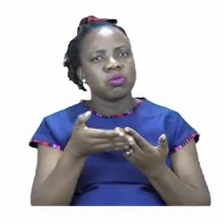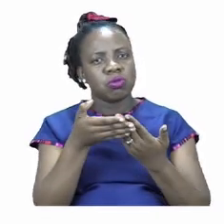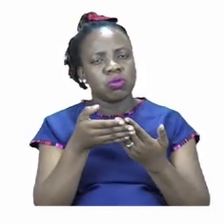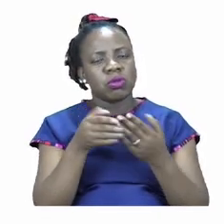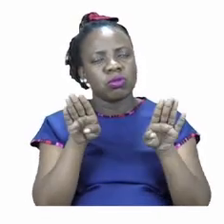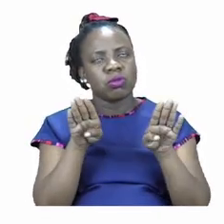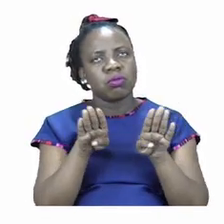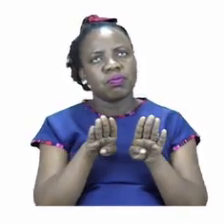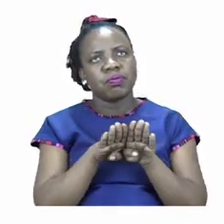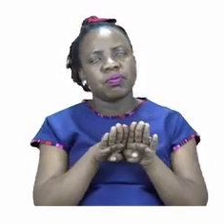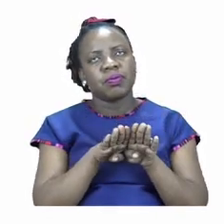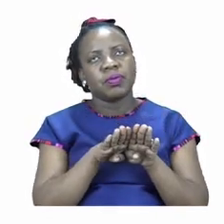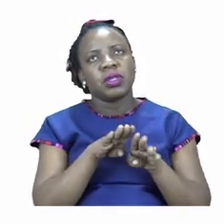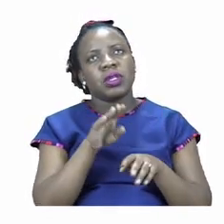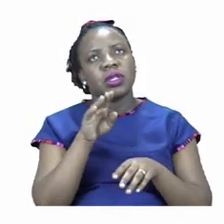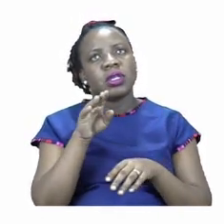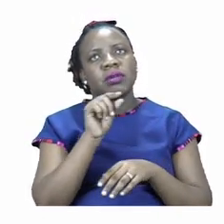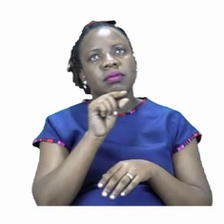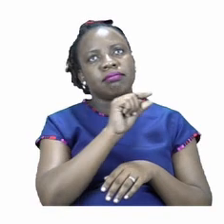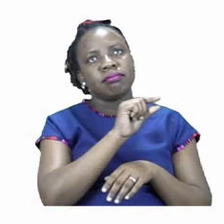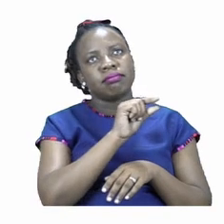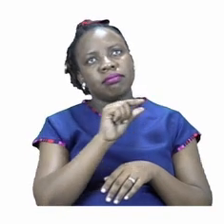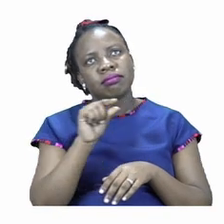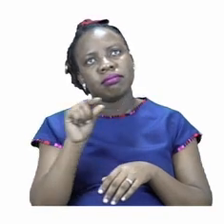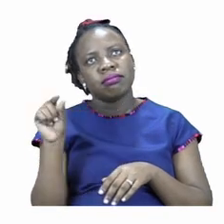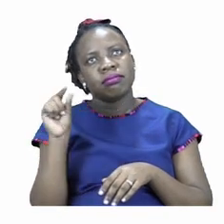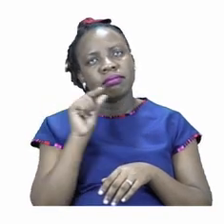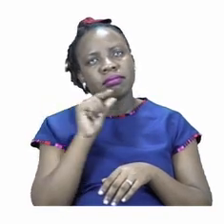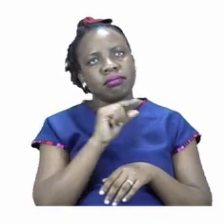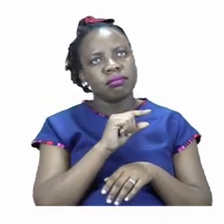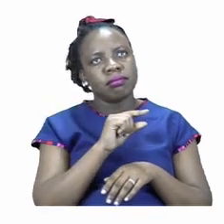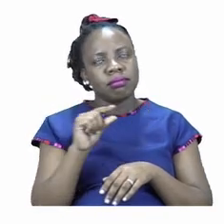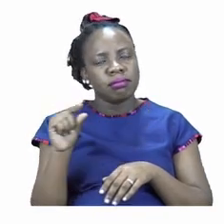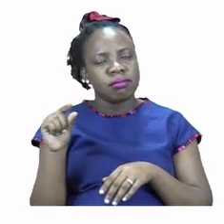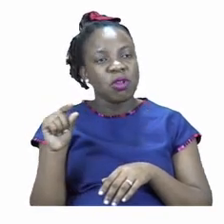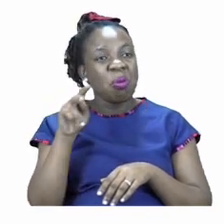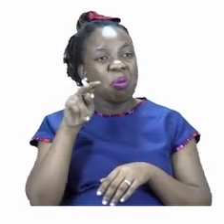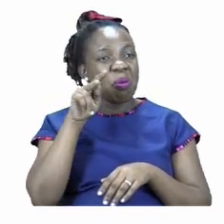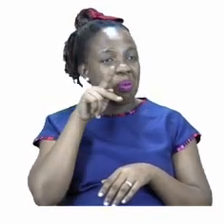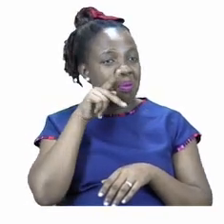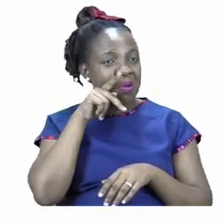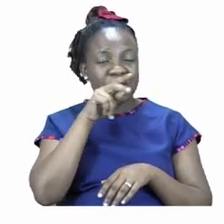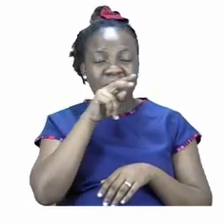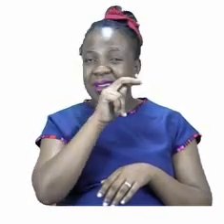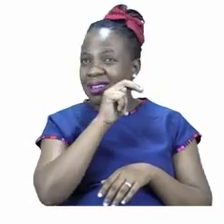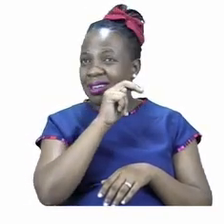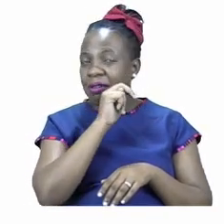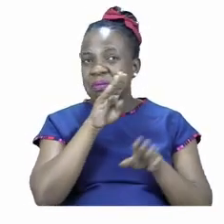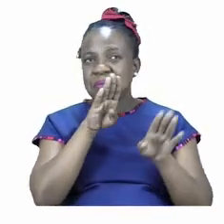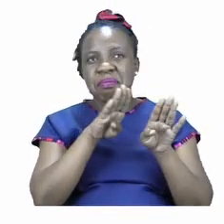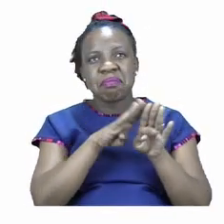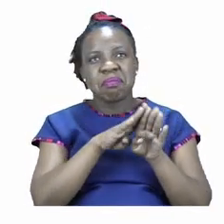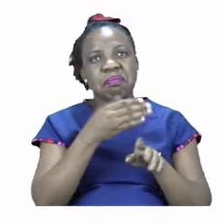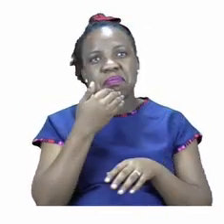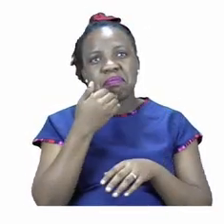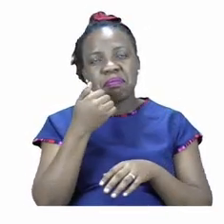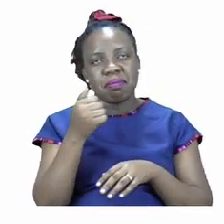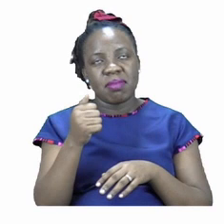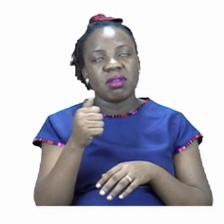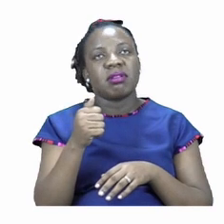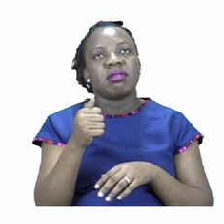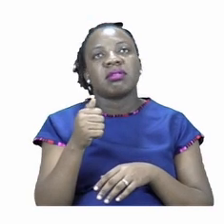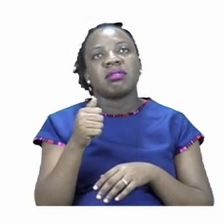words. These pronouns help make the sentence make better sense. Let's take a look at the first picture that we have there.